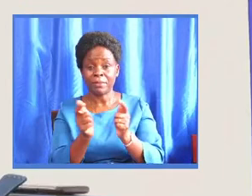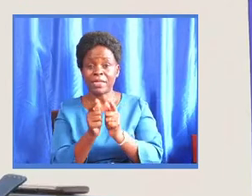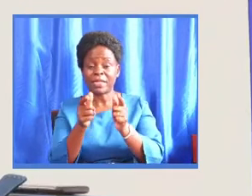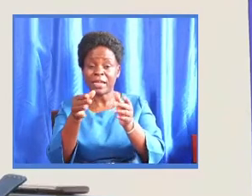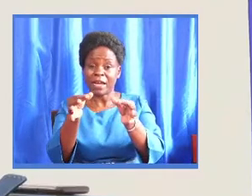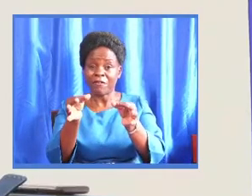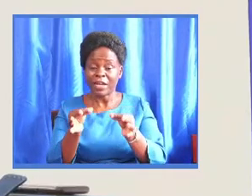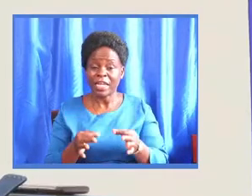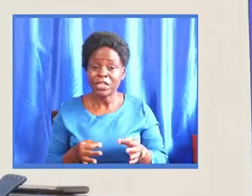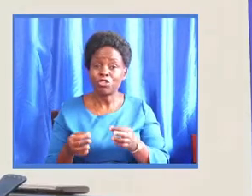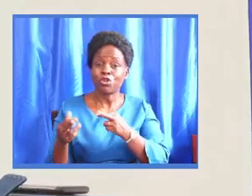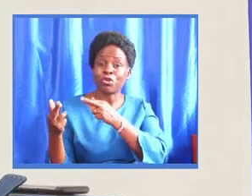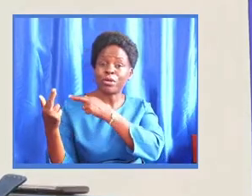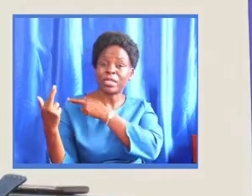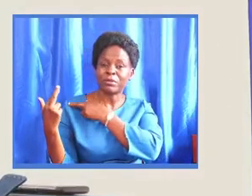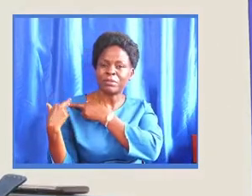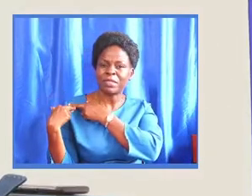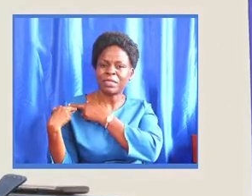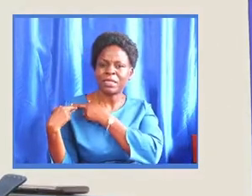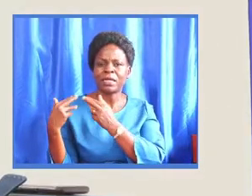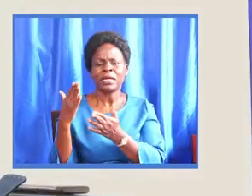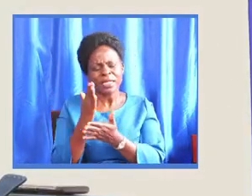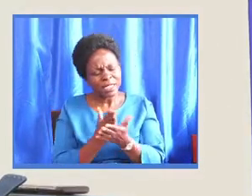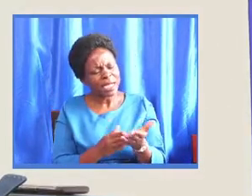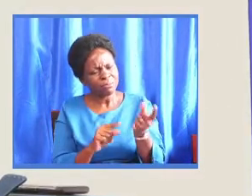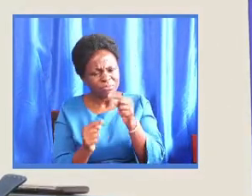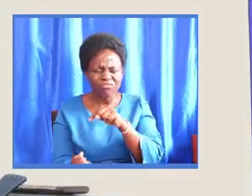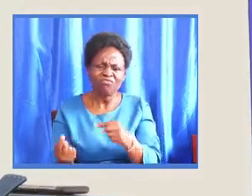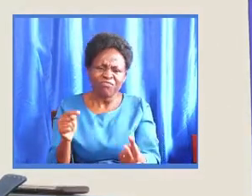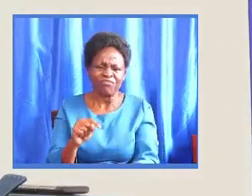But some are negotiating for